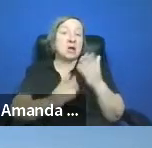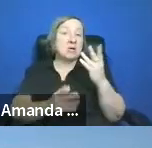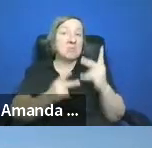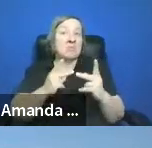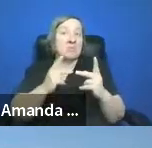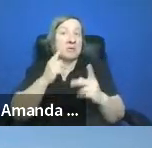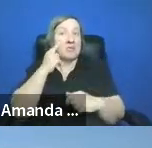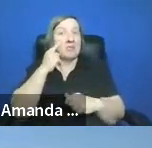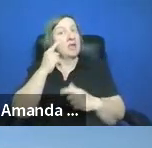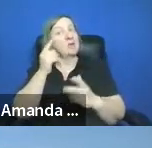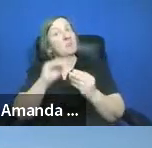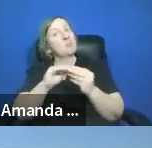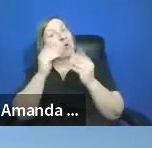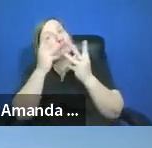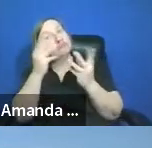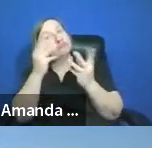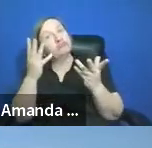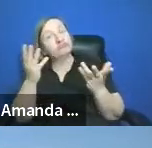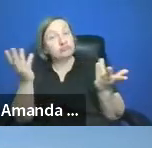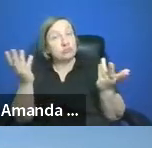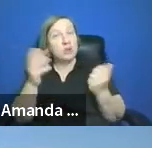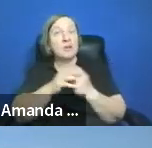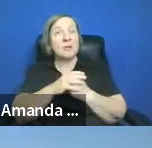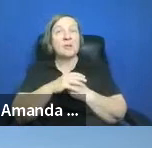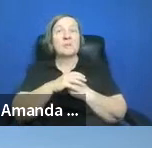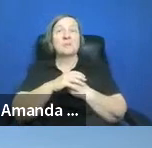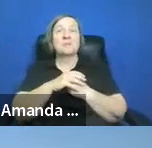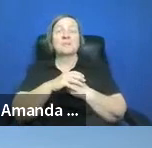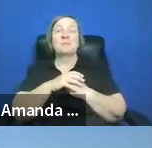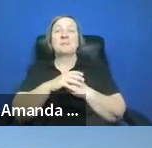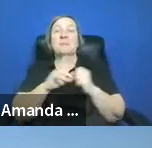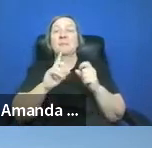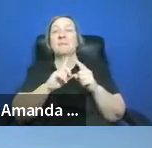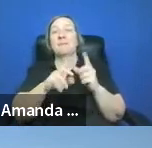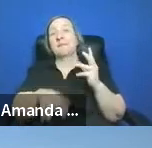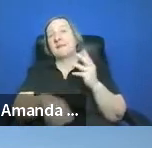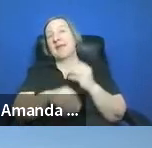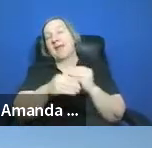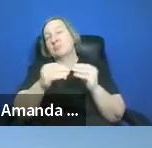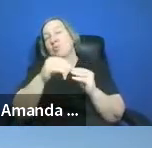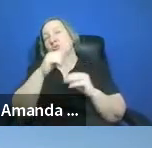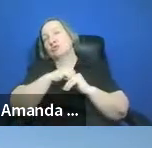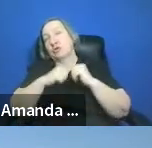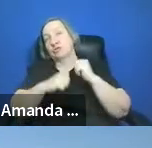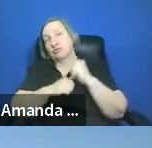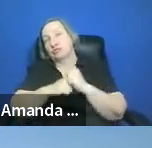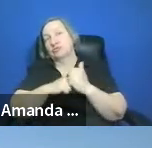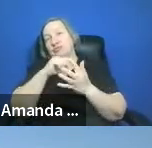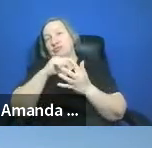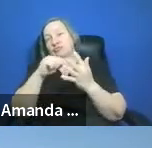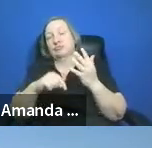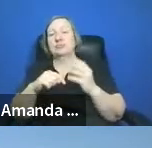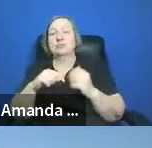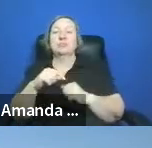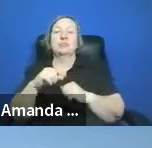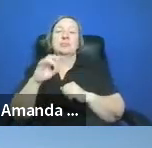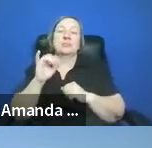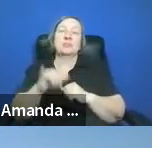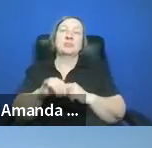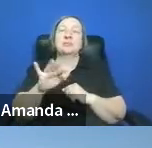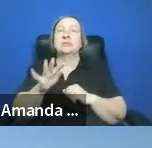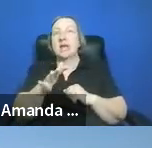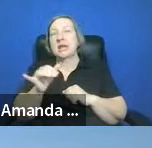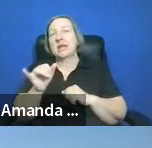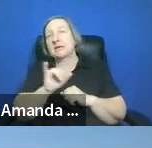aesthetic, but it adds more structural elements. So in this case, this is extra dose, so it's kind of like